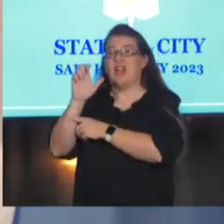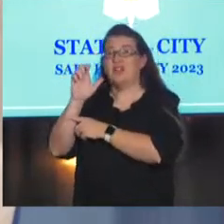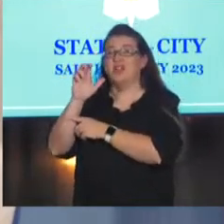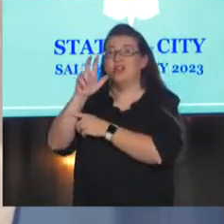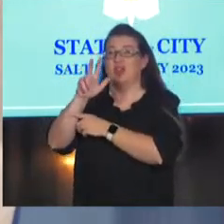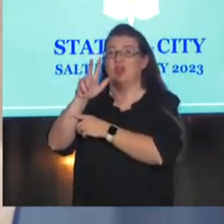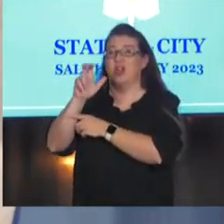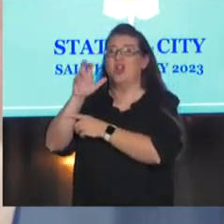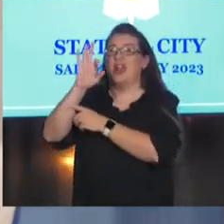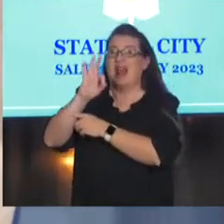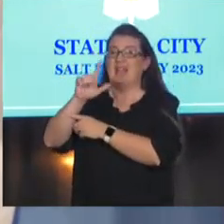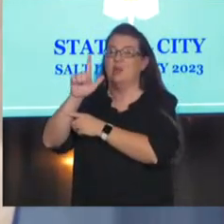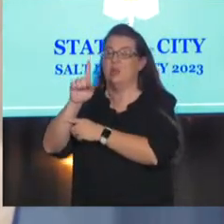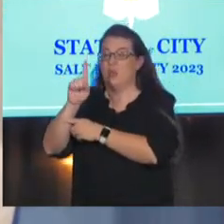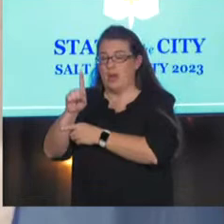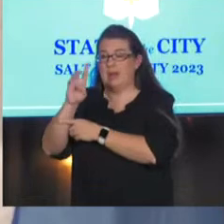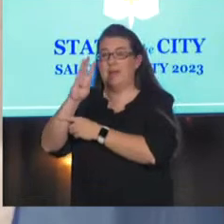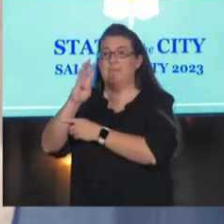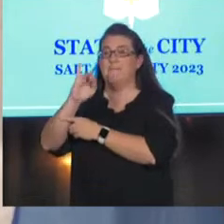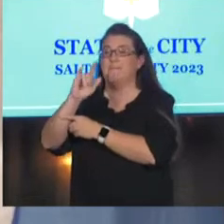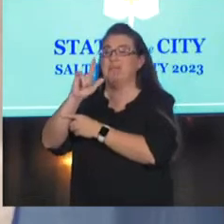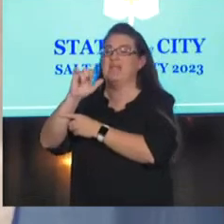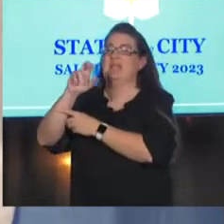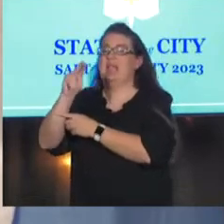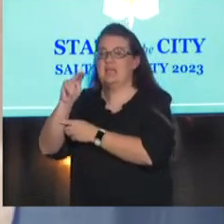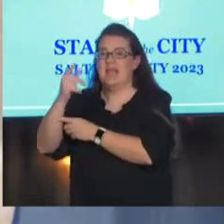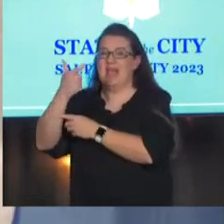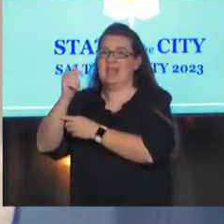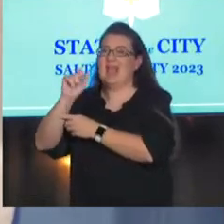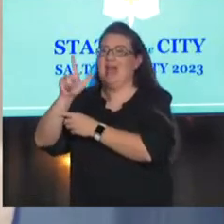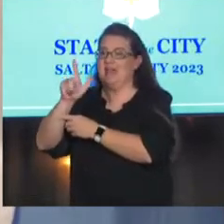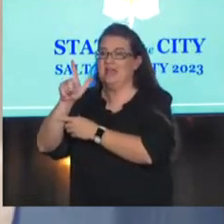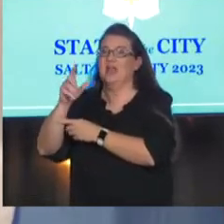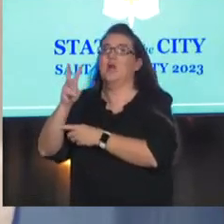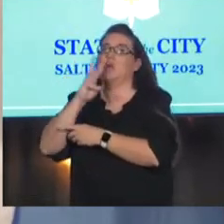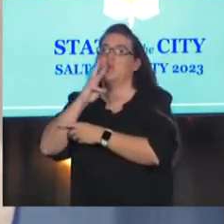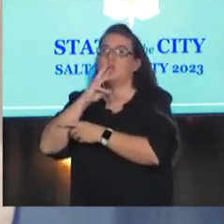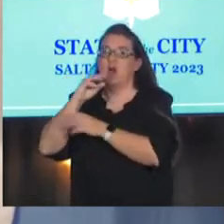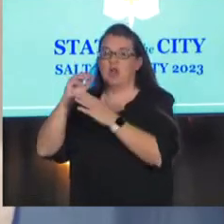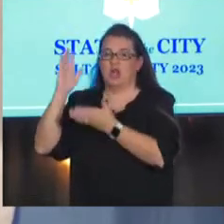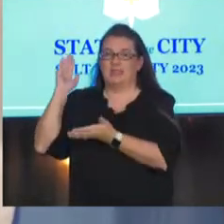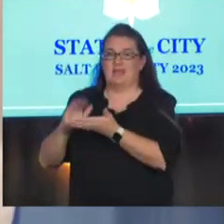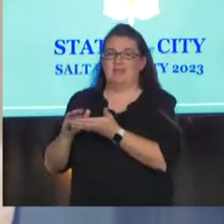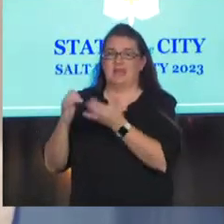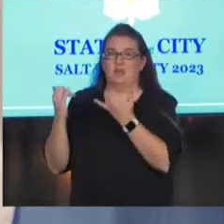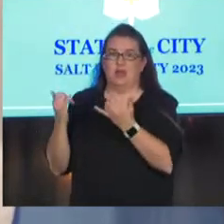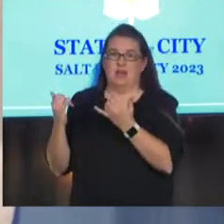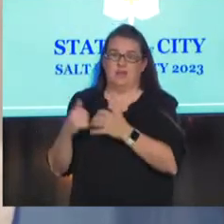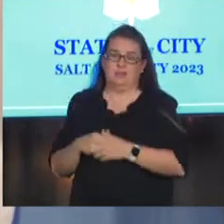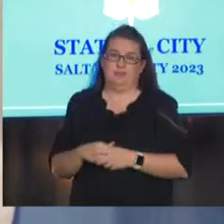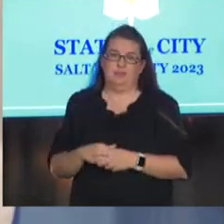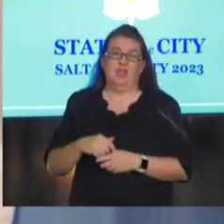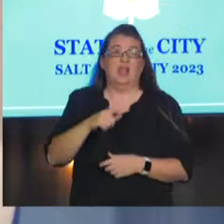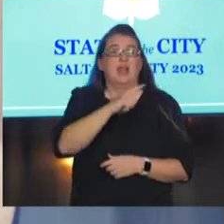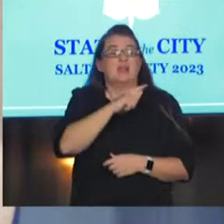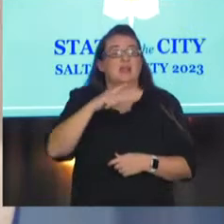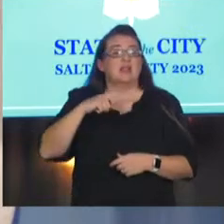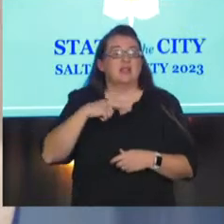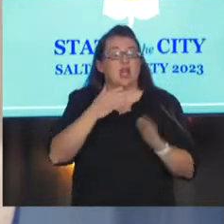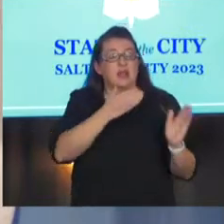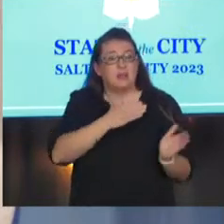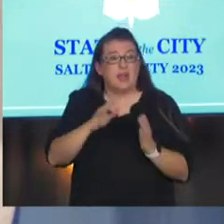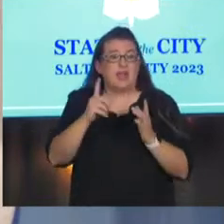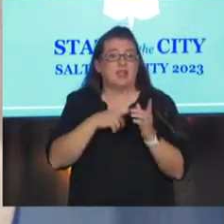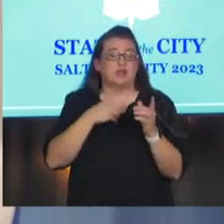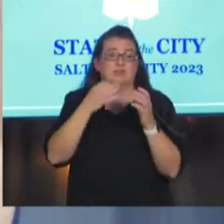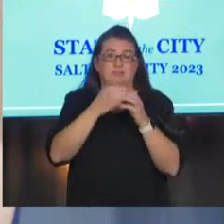391 billion gallon water deficit right now. The legislature is planning to make this a major priority during their